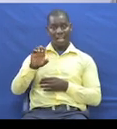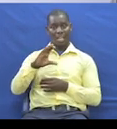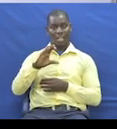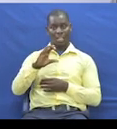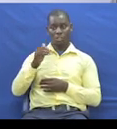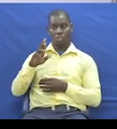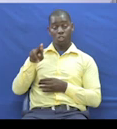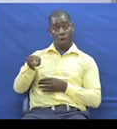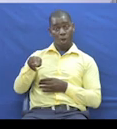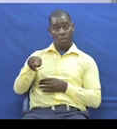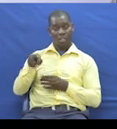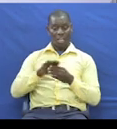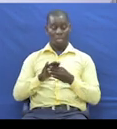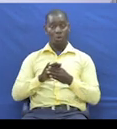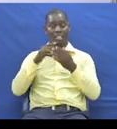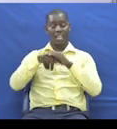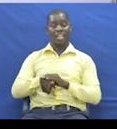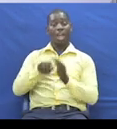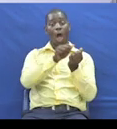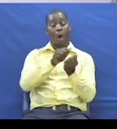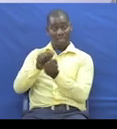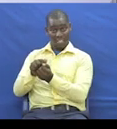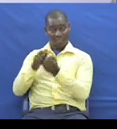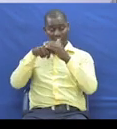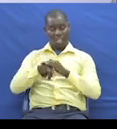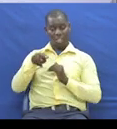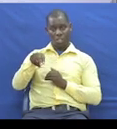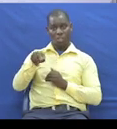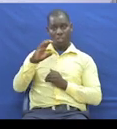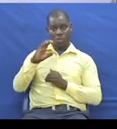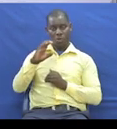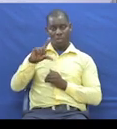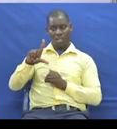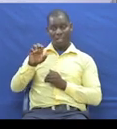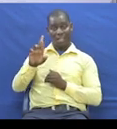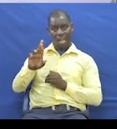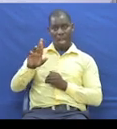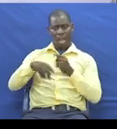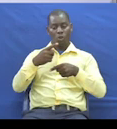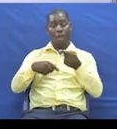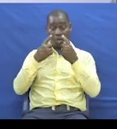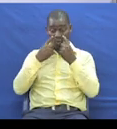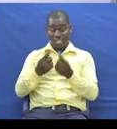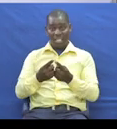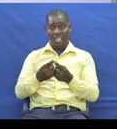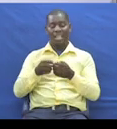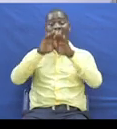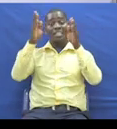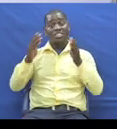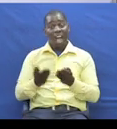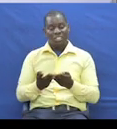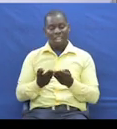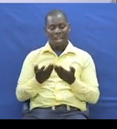in the shell or in an orbit of the nucleus. We are going to see the structure of it as we are